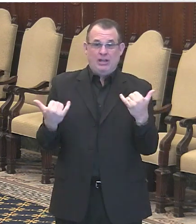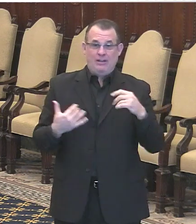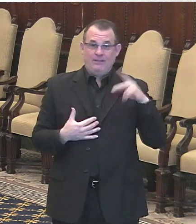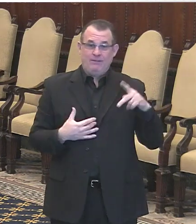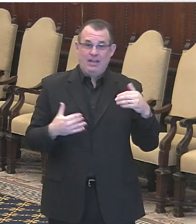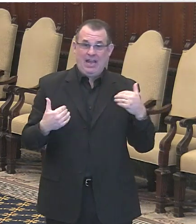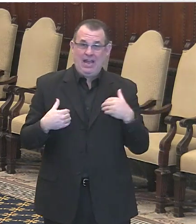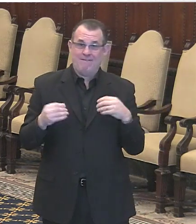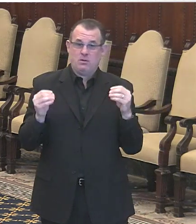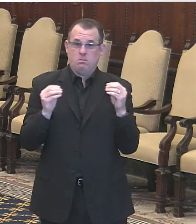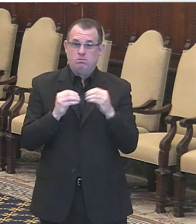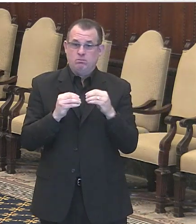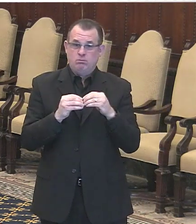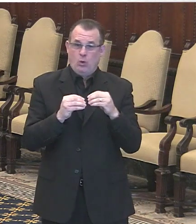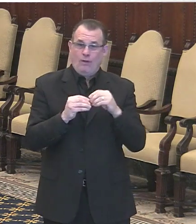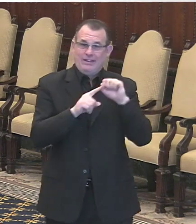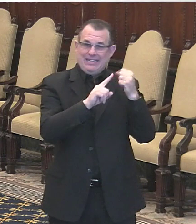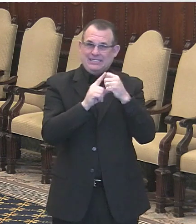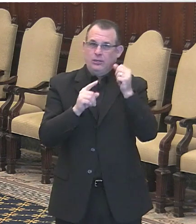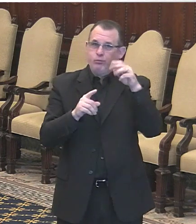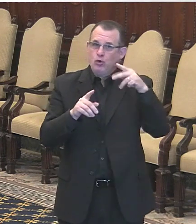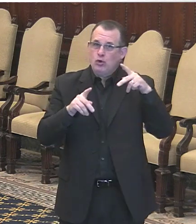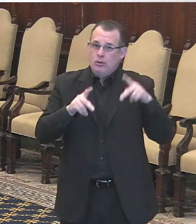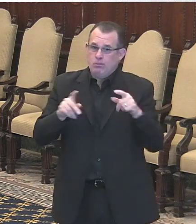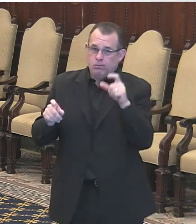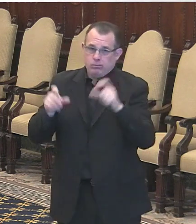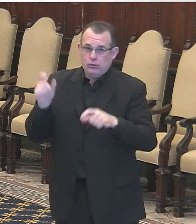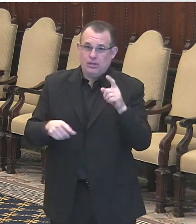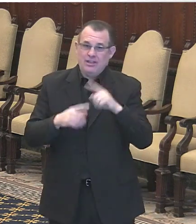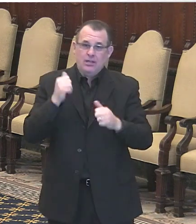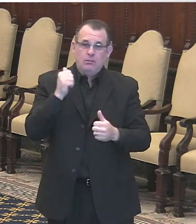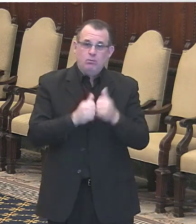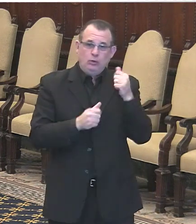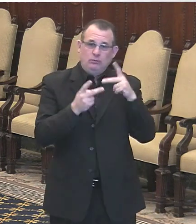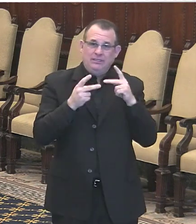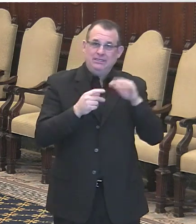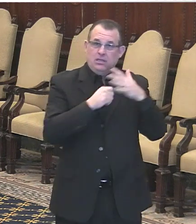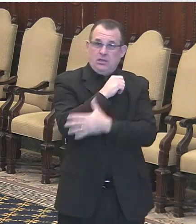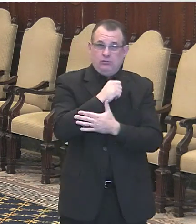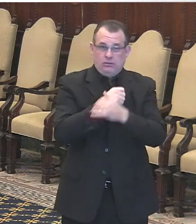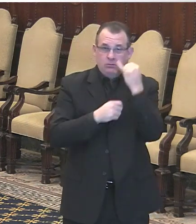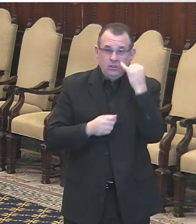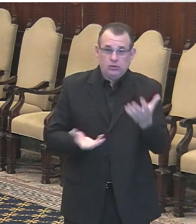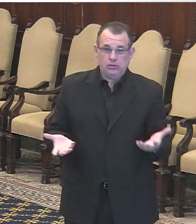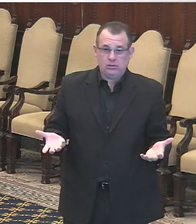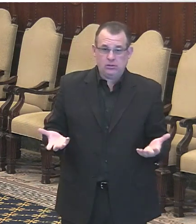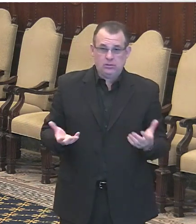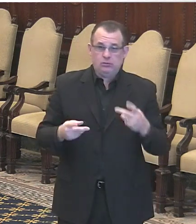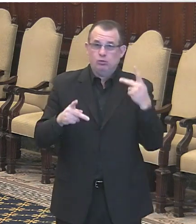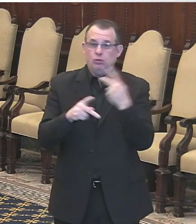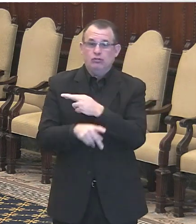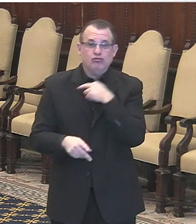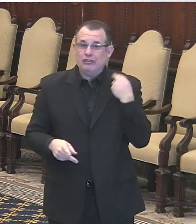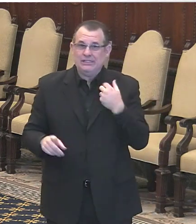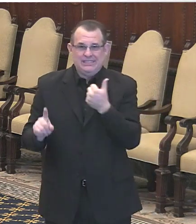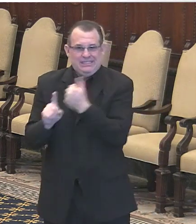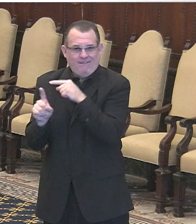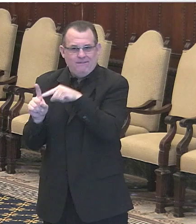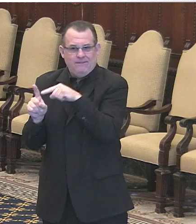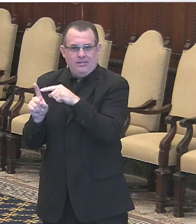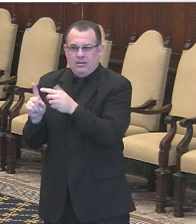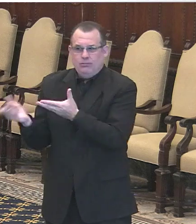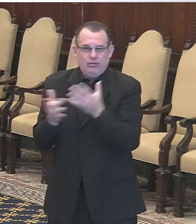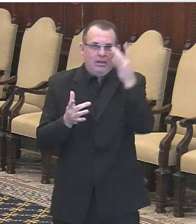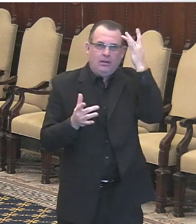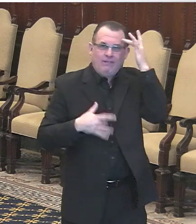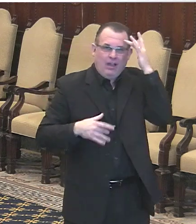vast majority of places in this country. So if they go elsewhere, they're more likely to take the virus with them than to bring the virus back. So really, it's how you behave every day on